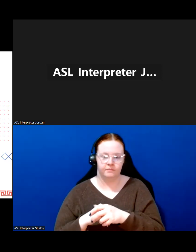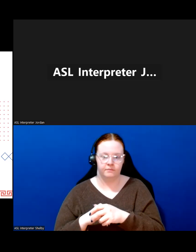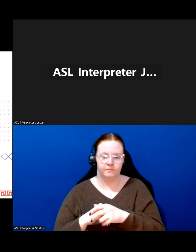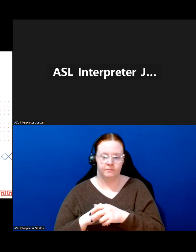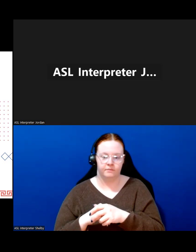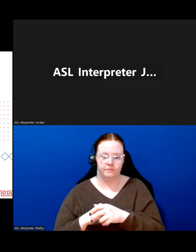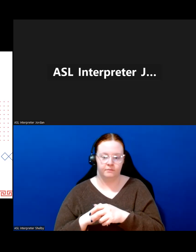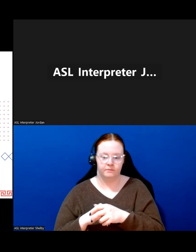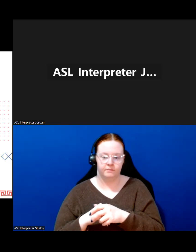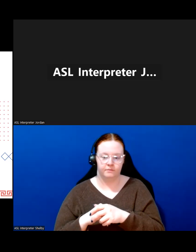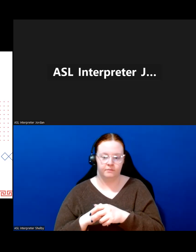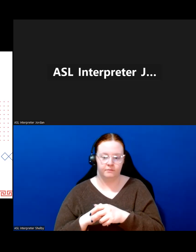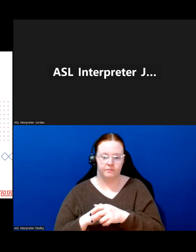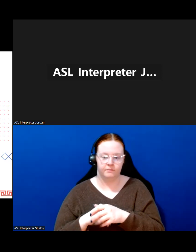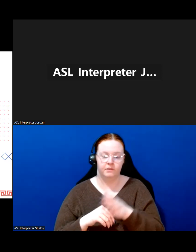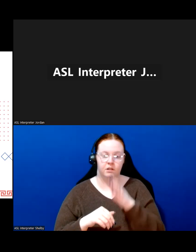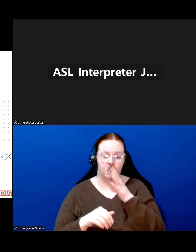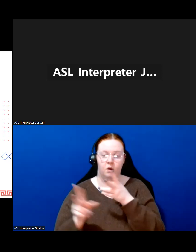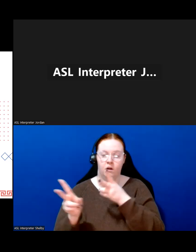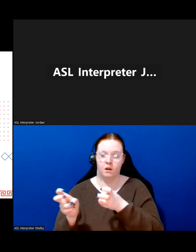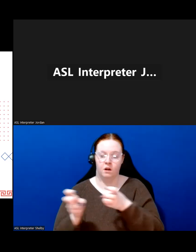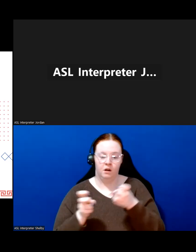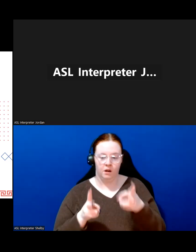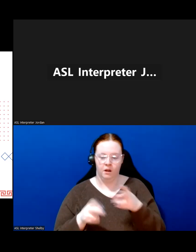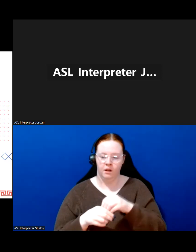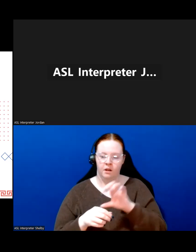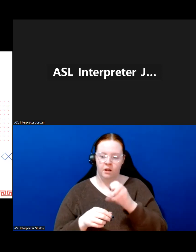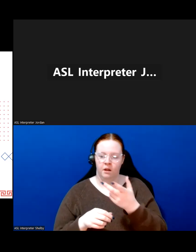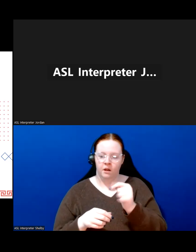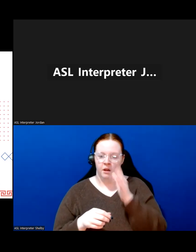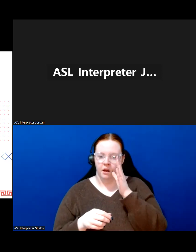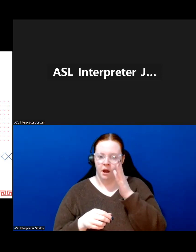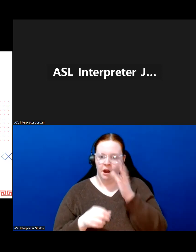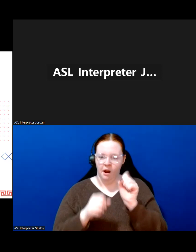Okay, so I'm going to copy that URL link again and place it down further for everybody.